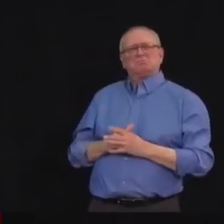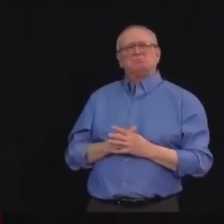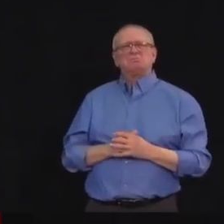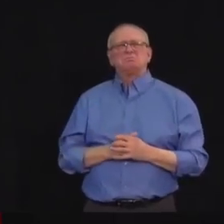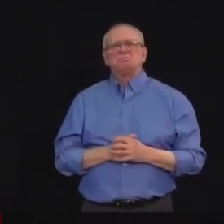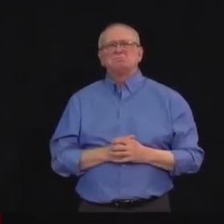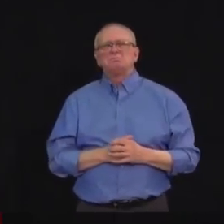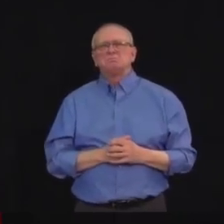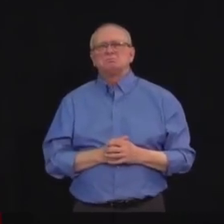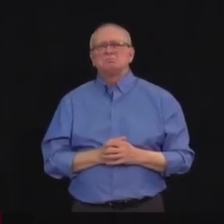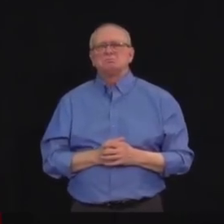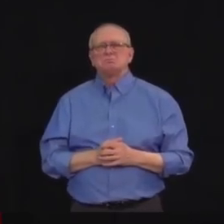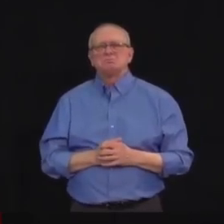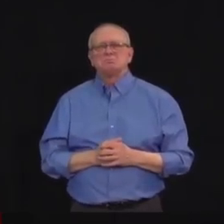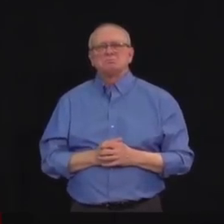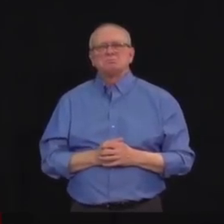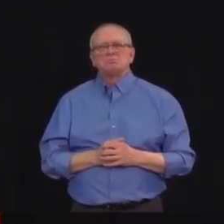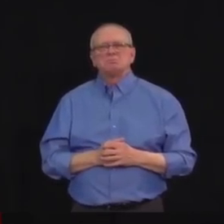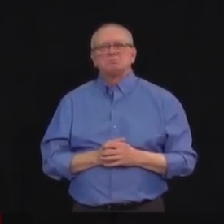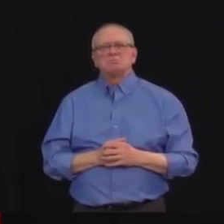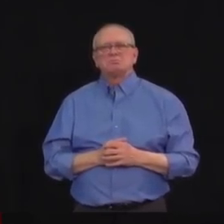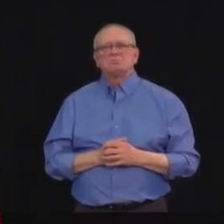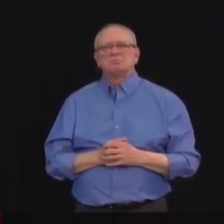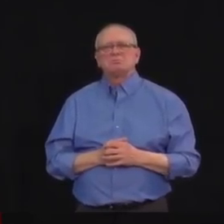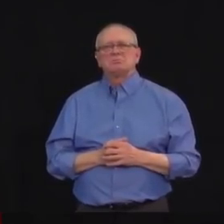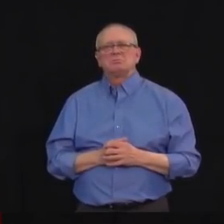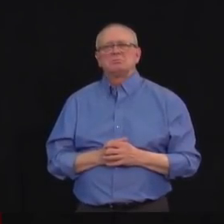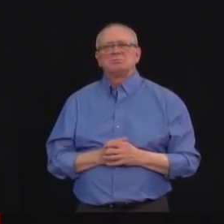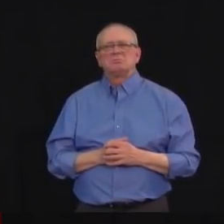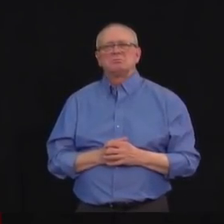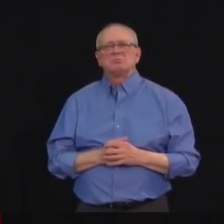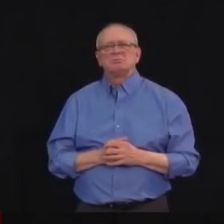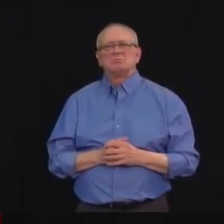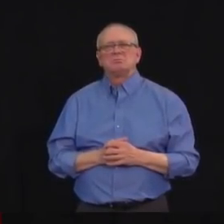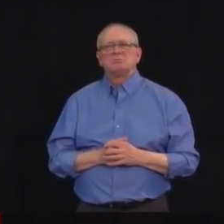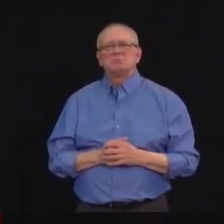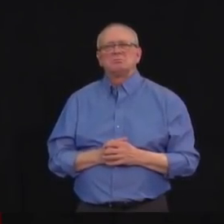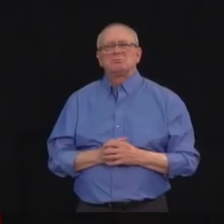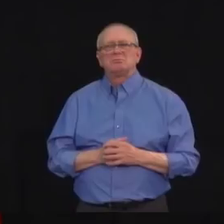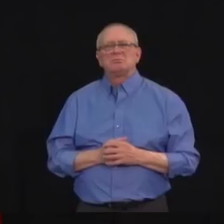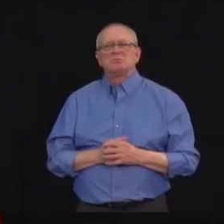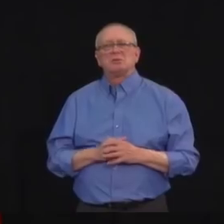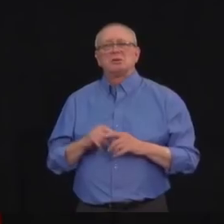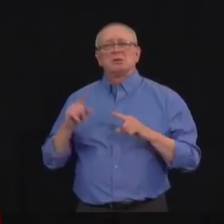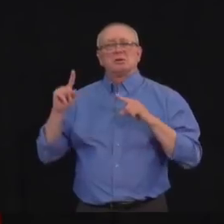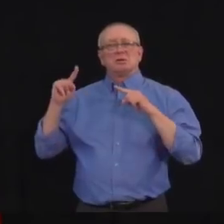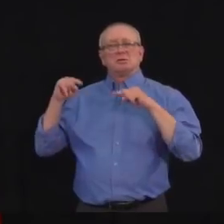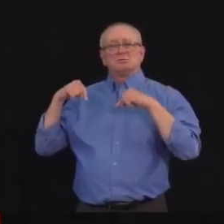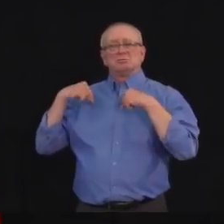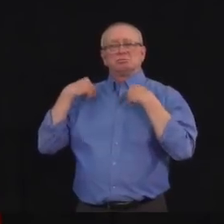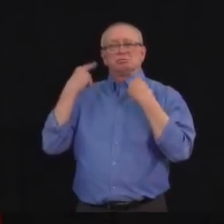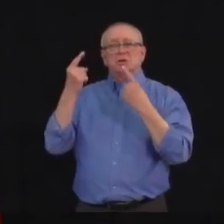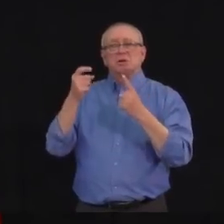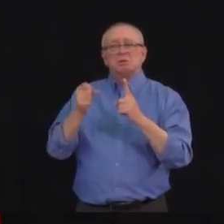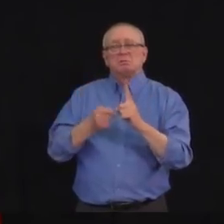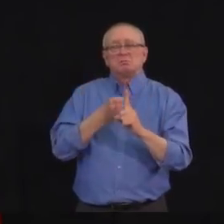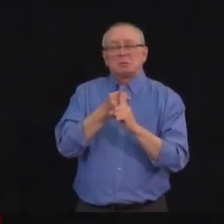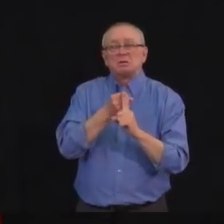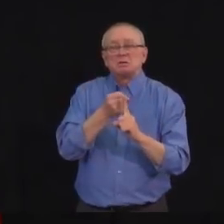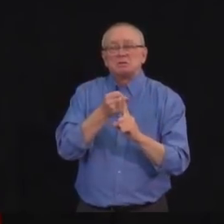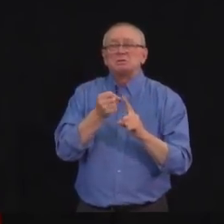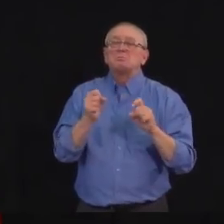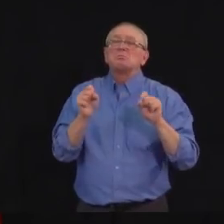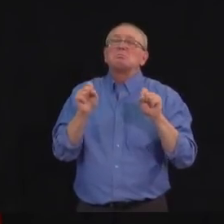to the ability to test in existing outbreaks, that's absolutely there based on the clinical judgment of my colleagues at the front